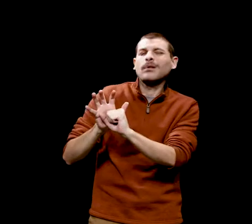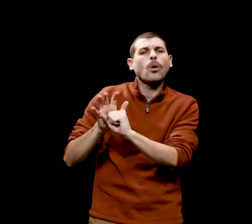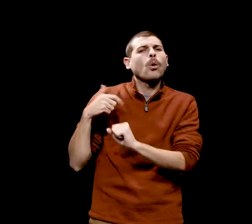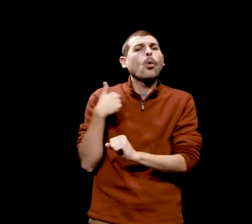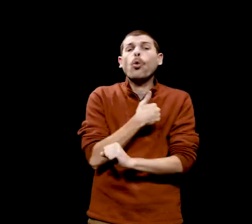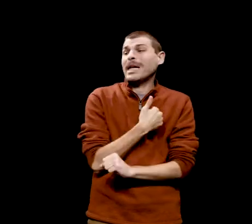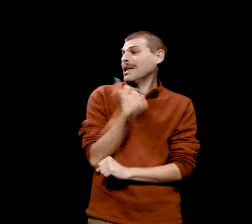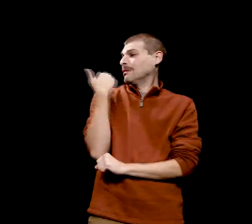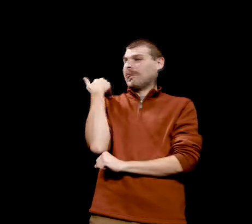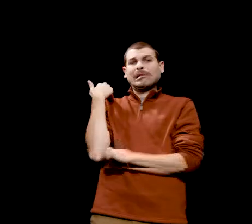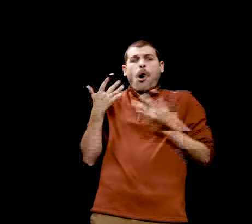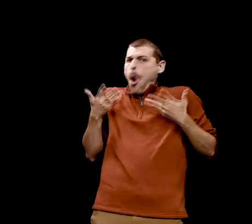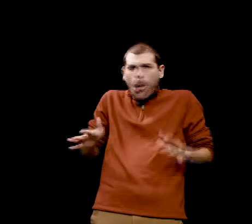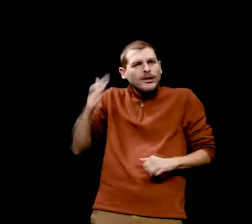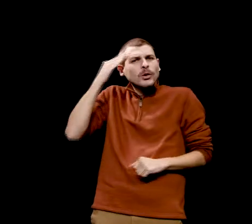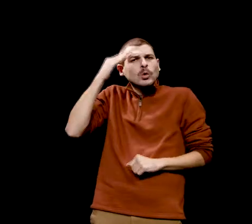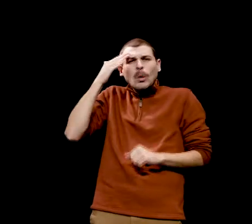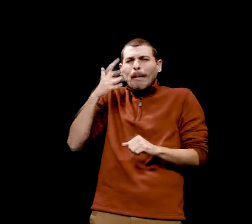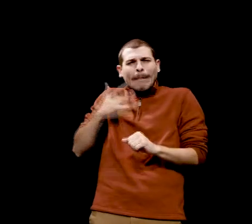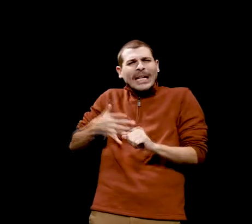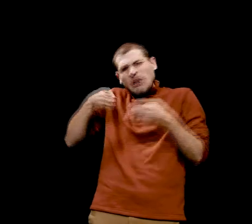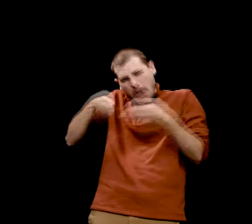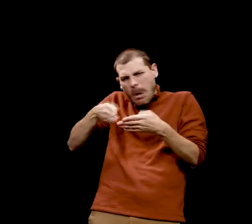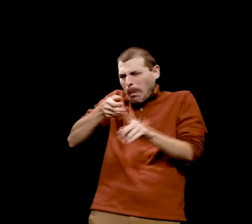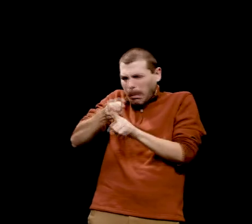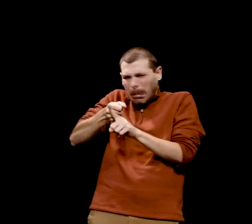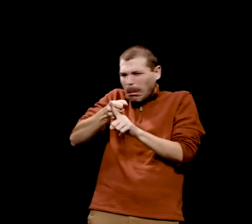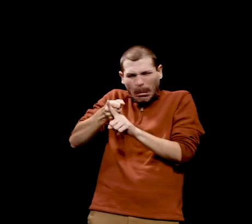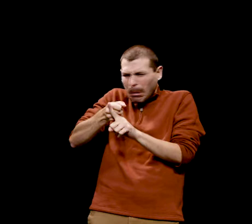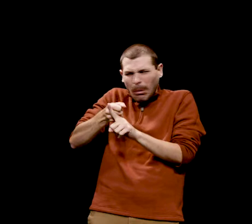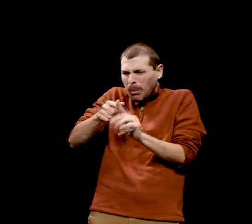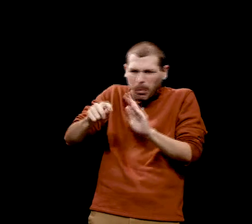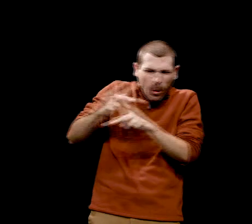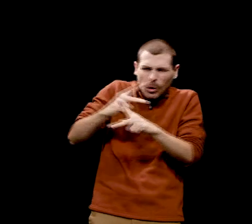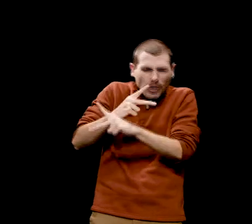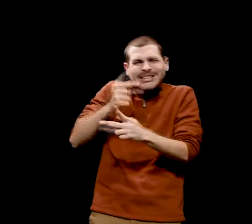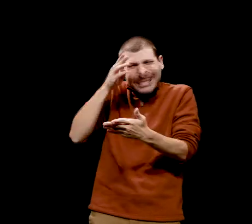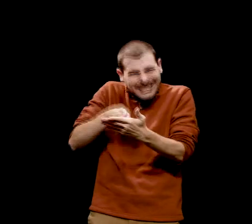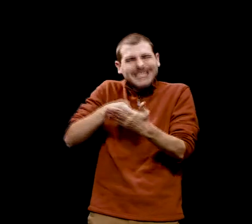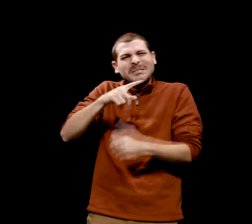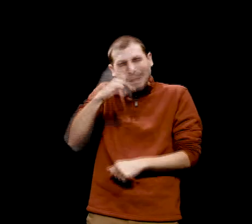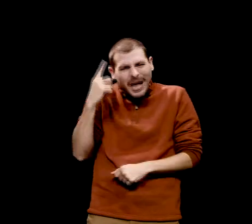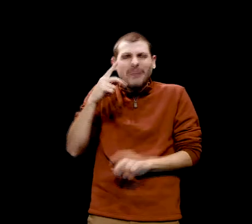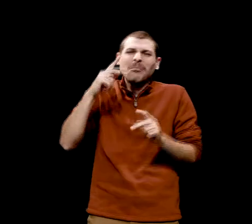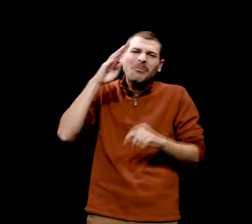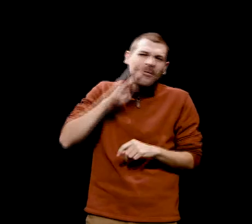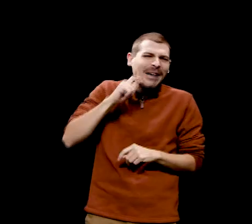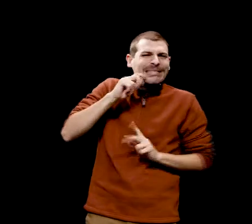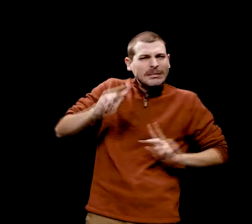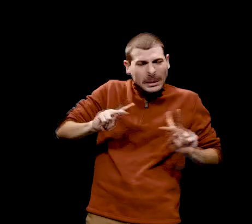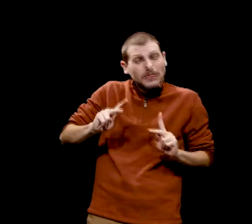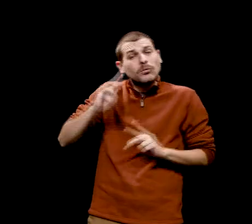impacted people of color. The second thing that we did before any other jurisdiction in the state was we brought together a coalition